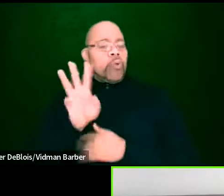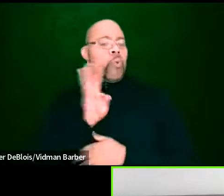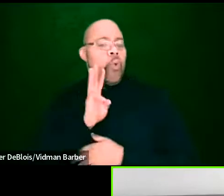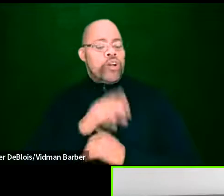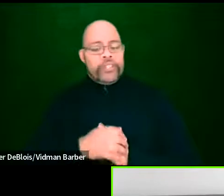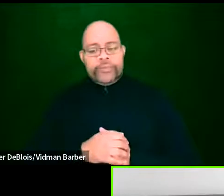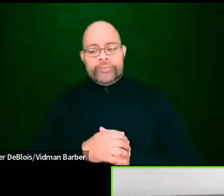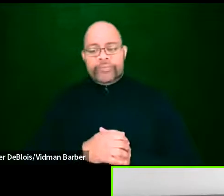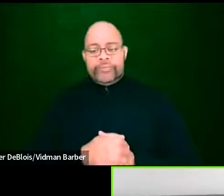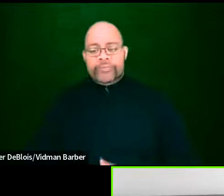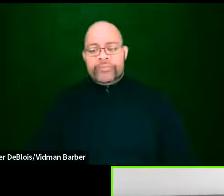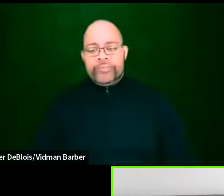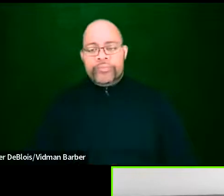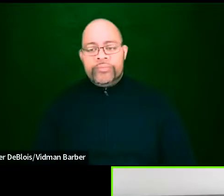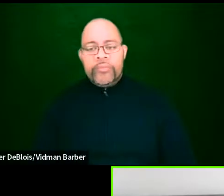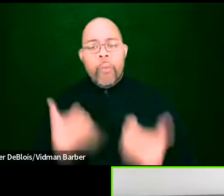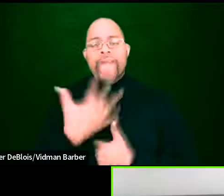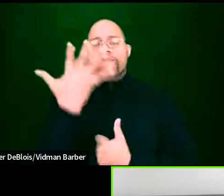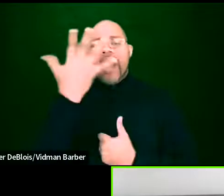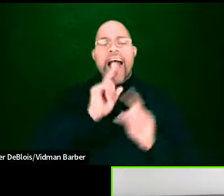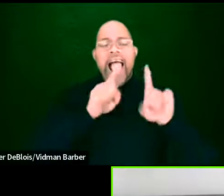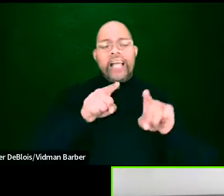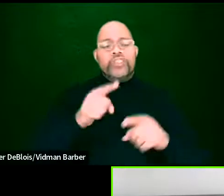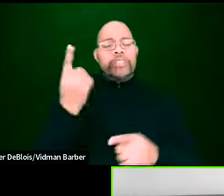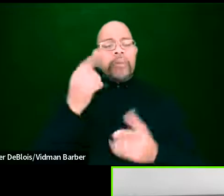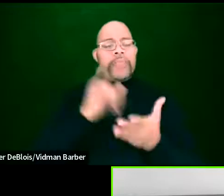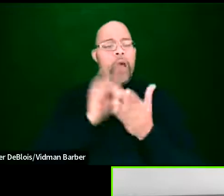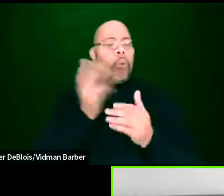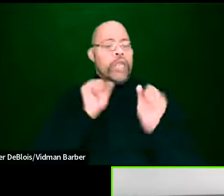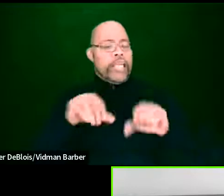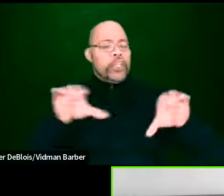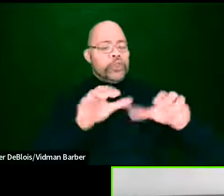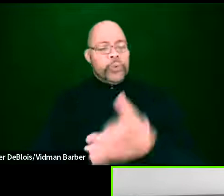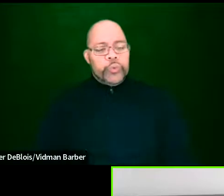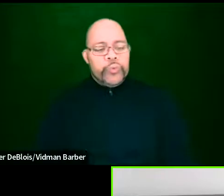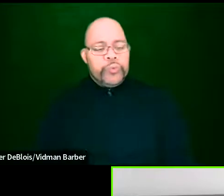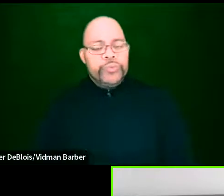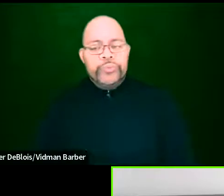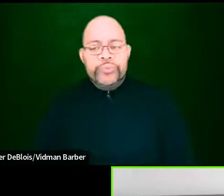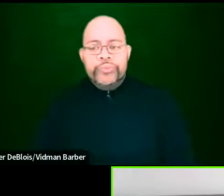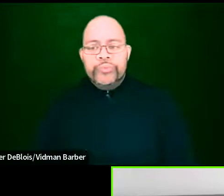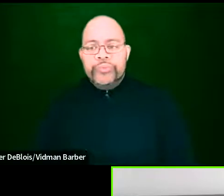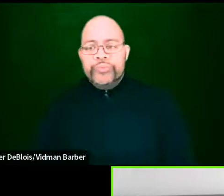waterways? I want 5 answers for something that we can do.